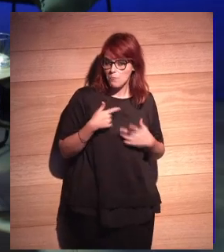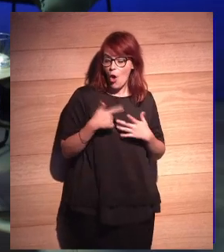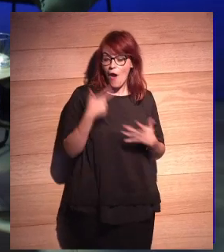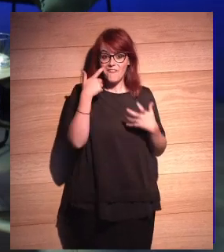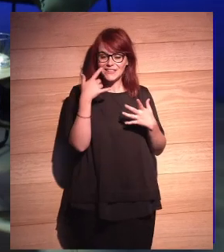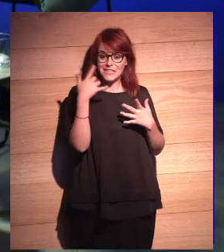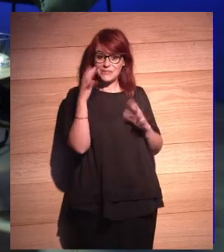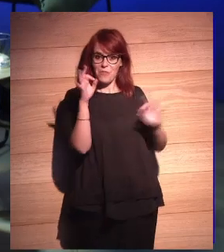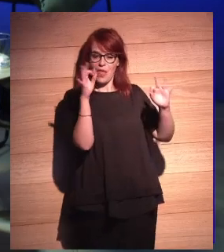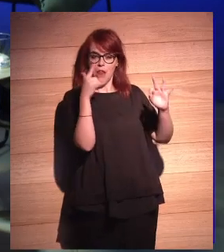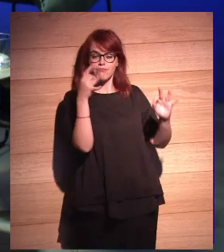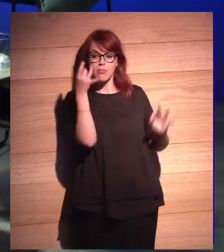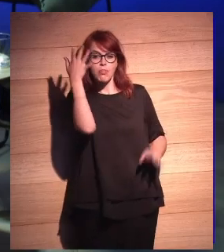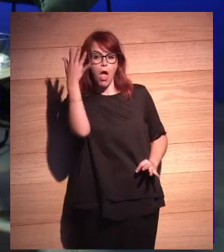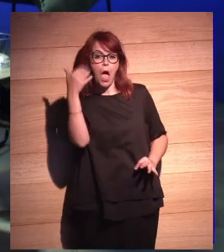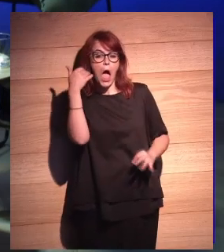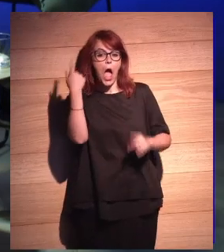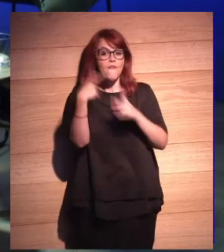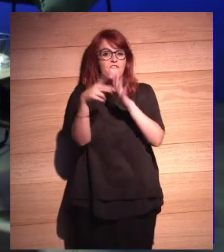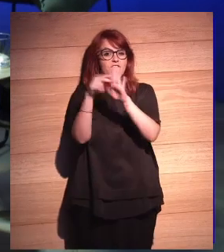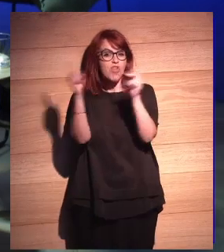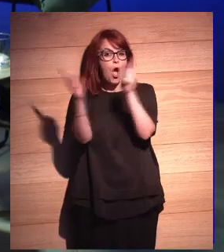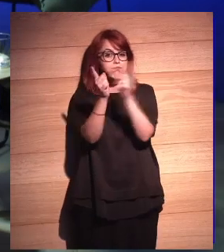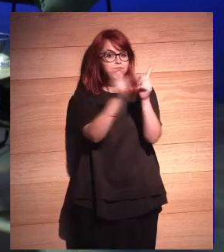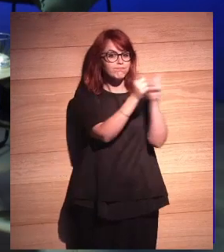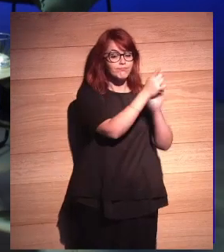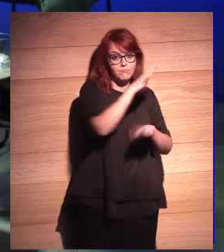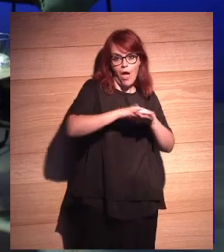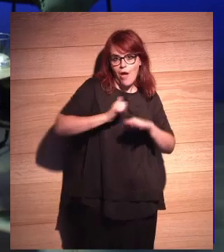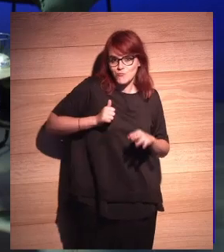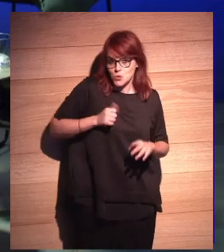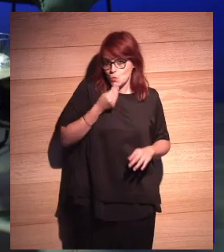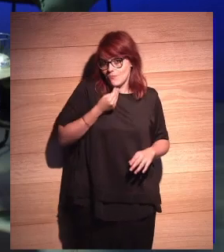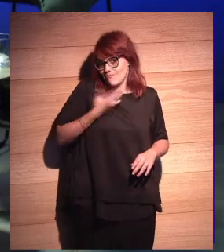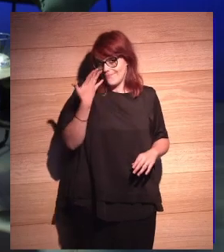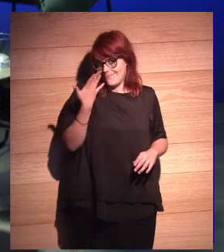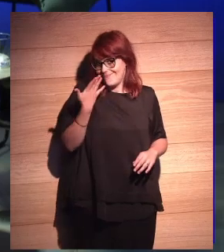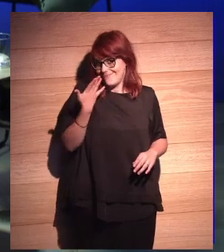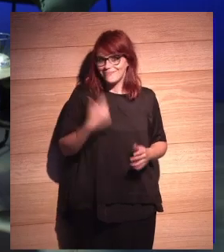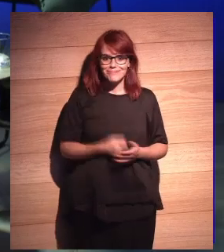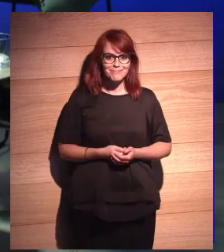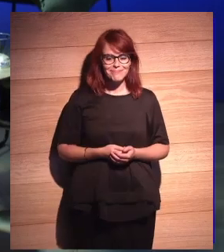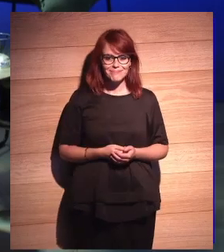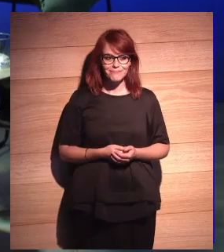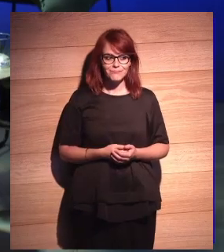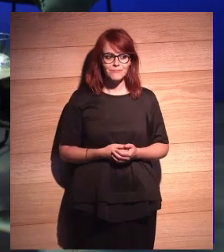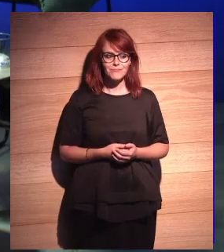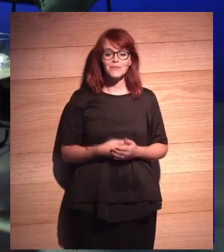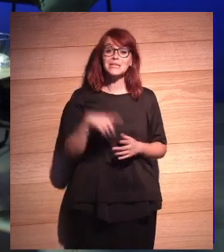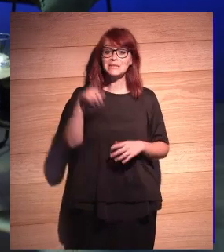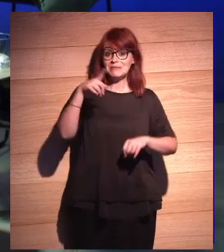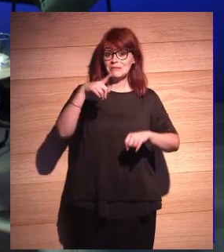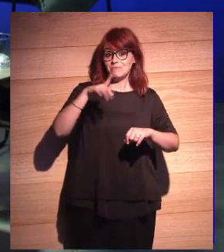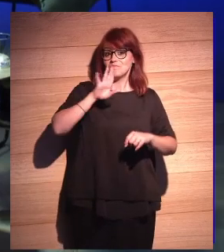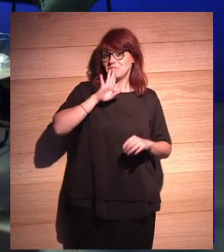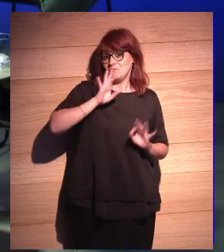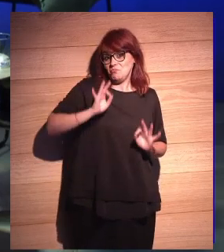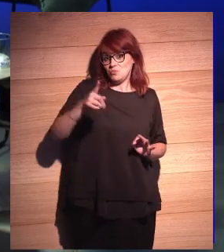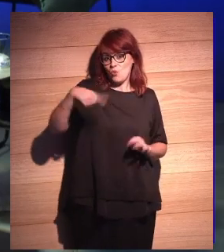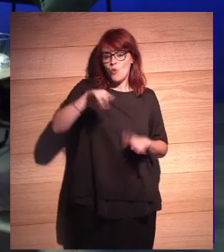a software that anyone can buy, the possibility of being able to use the software to create has been